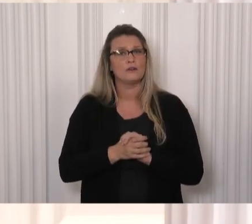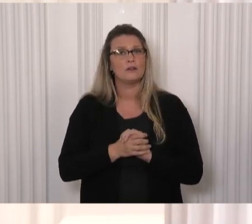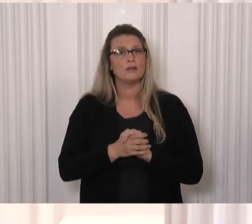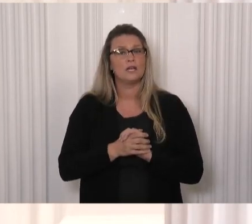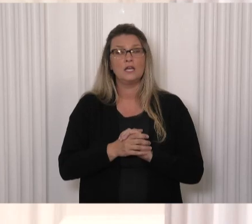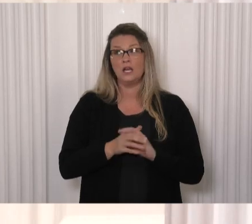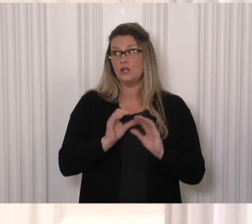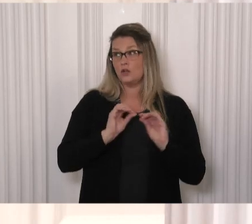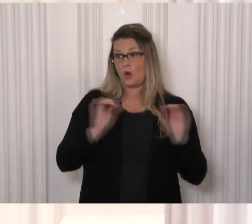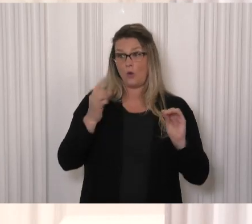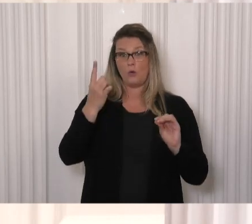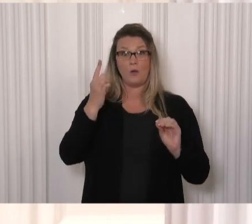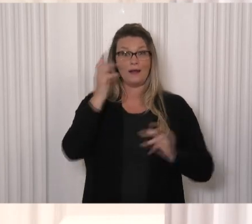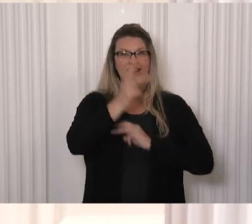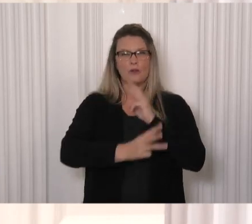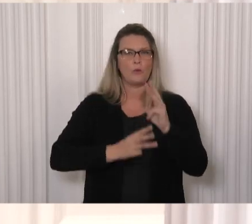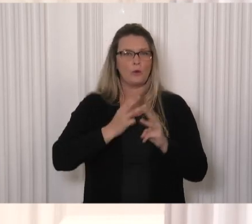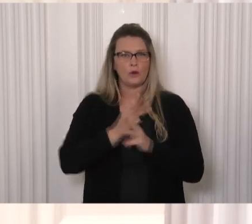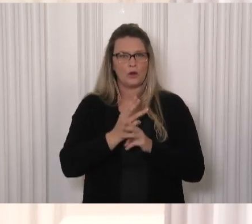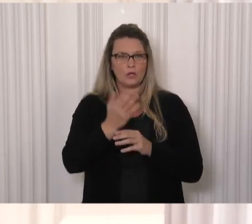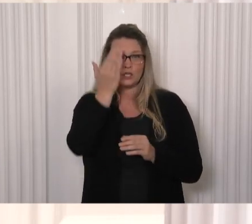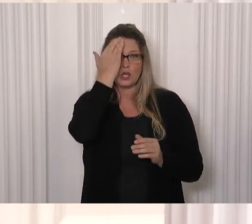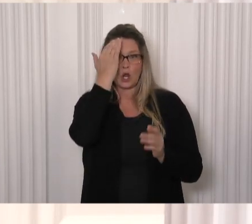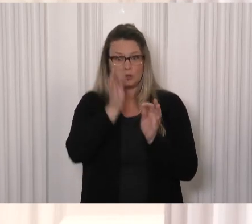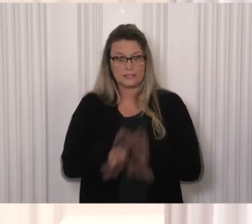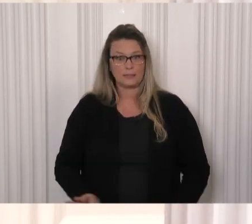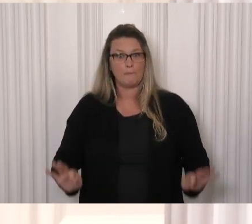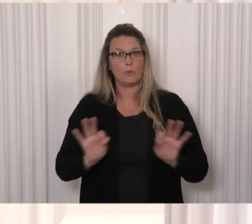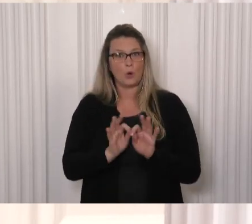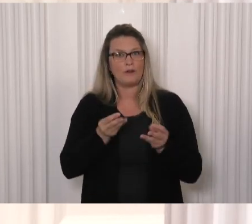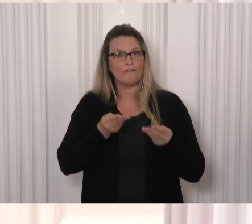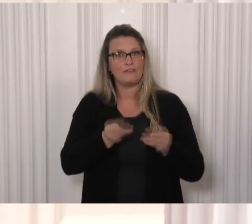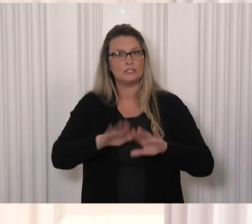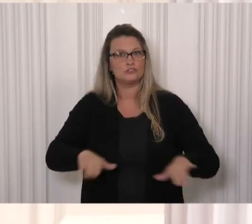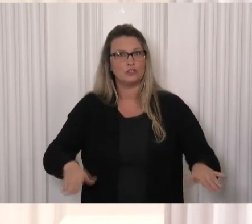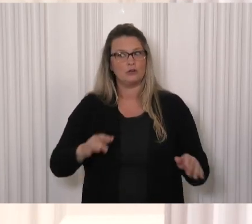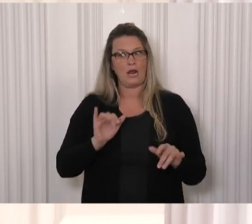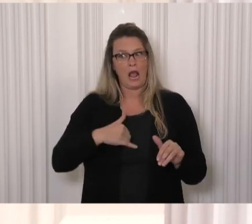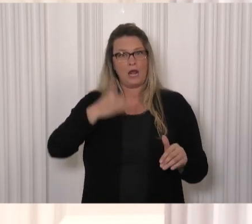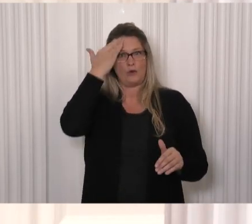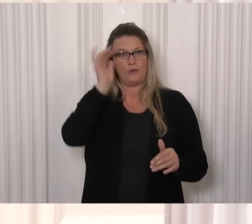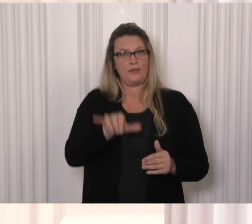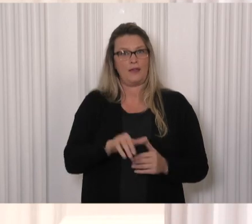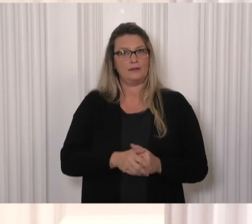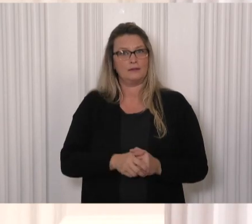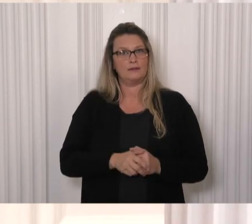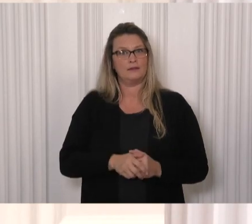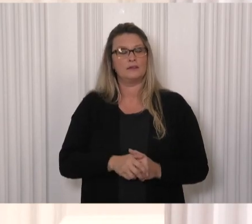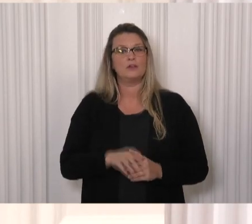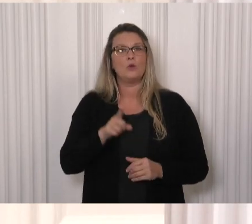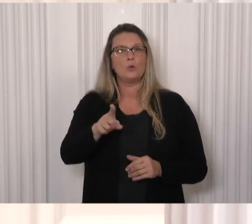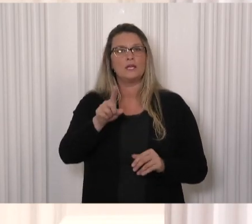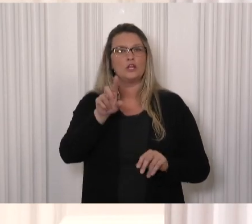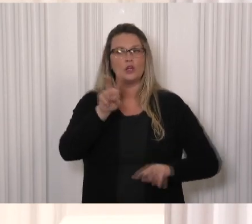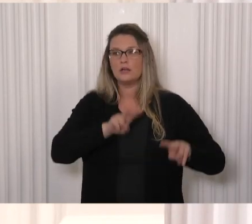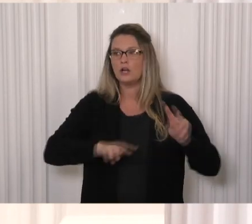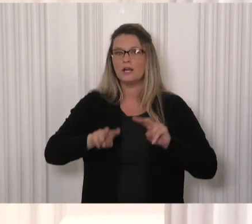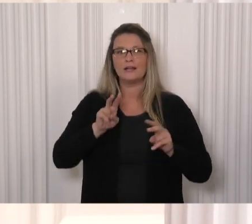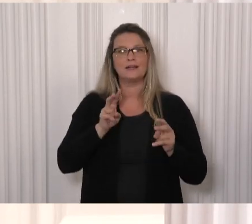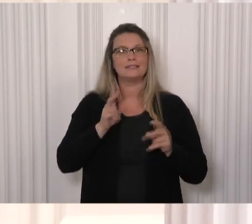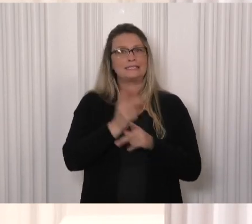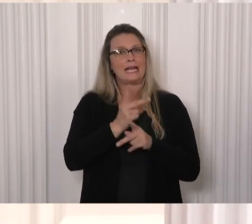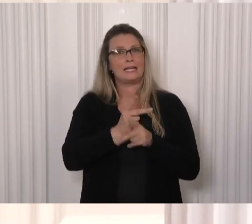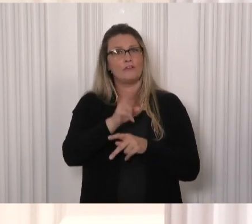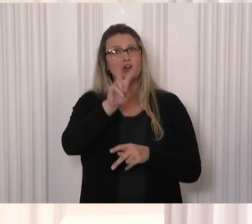world knows the importance of feeding those kids any more than I. And when you're looking at trying to take care of 200,000 kids,